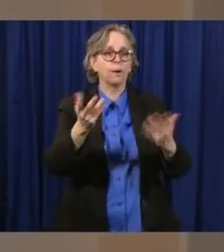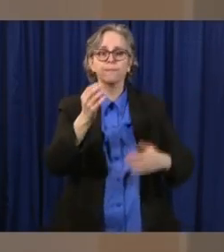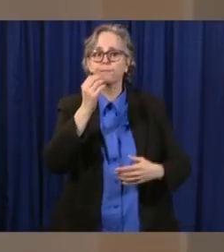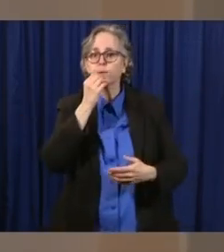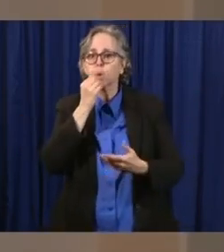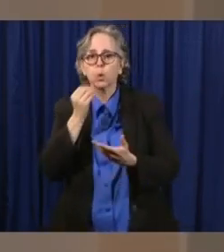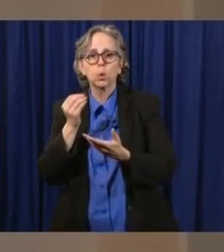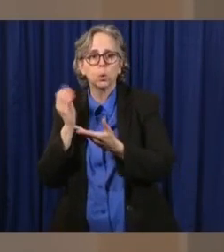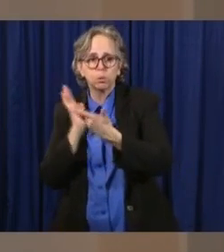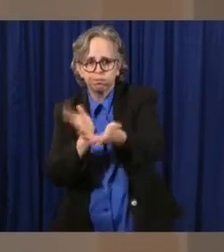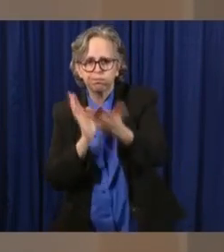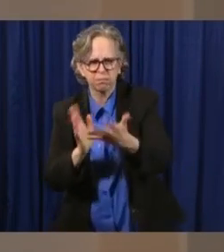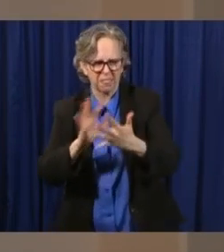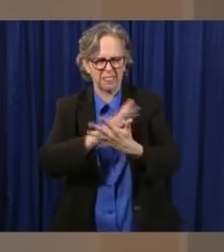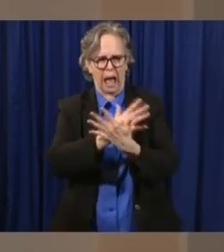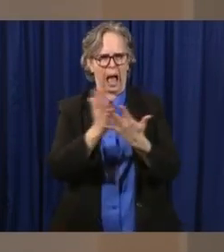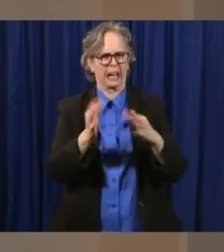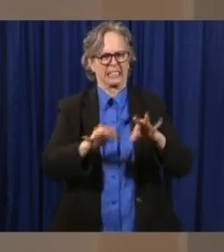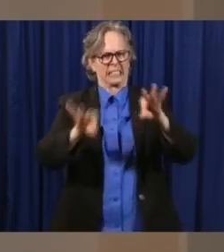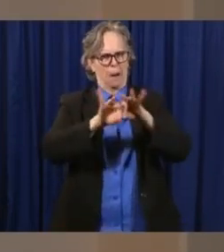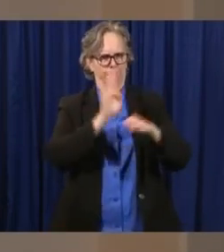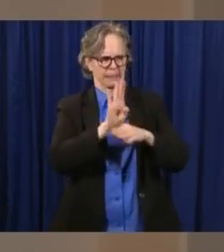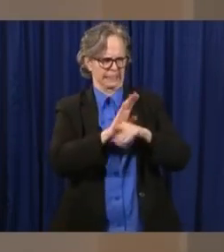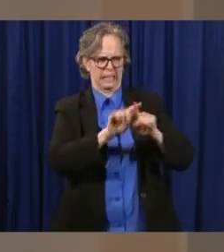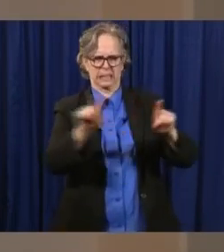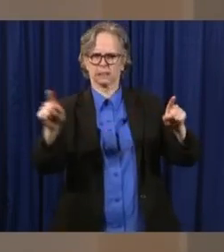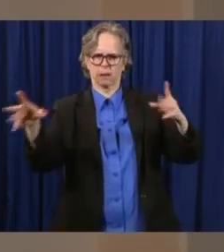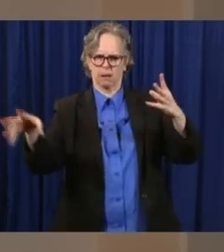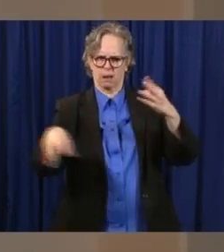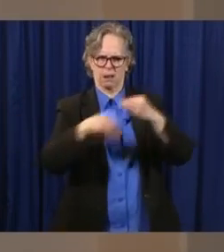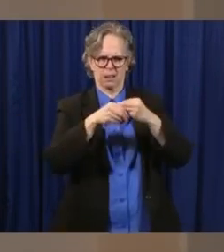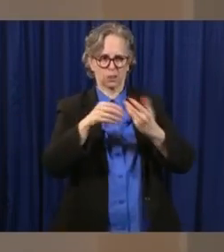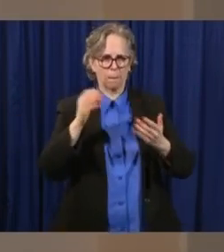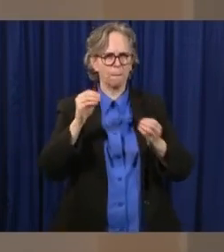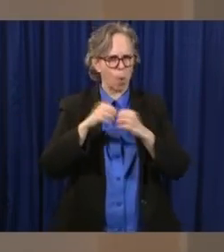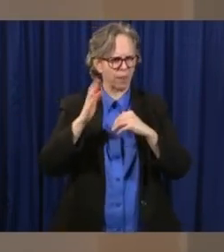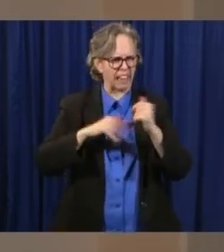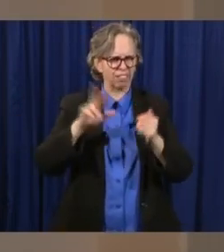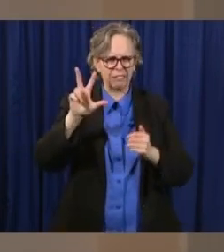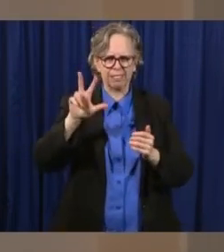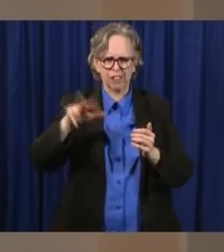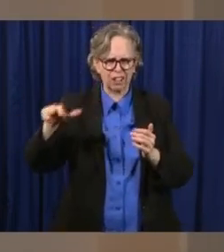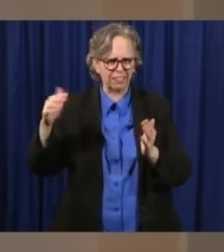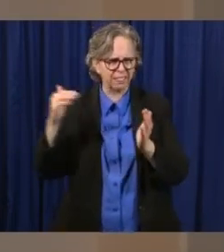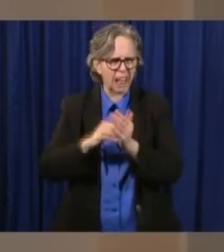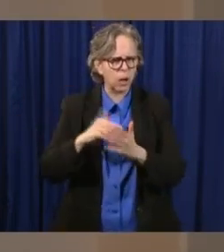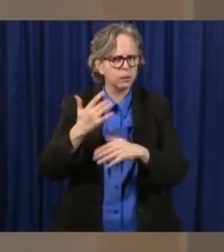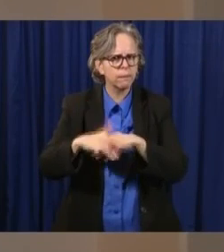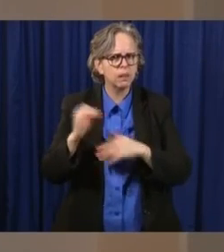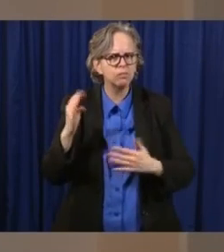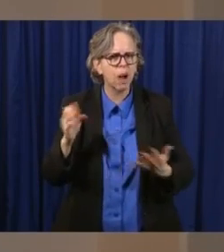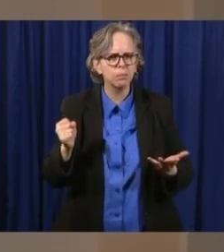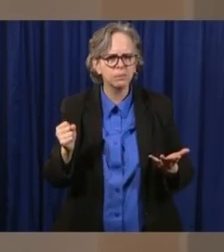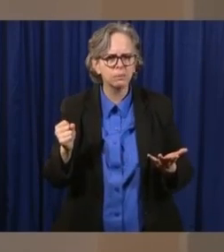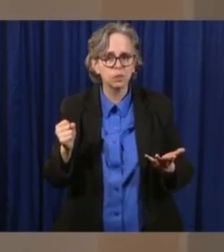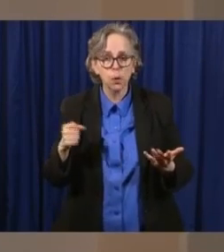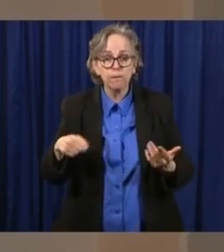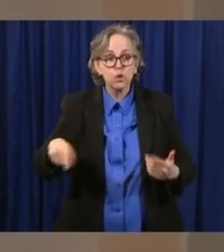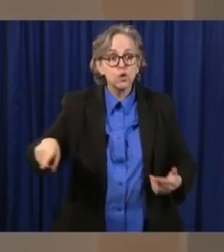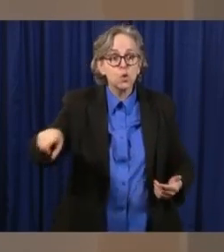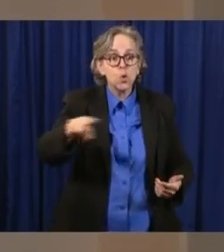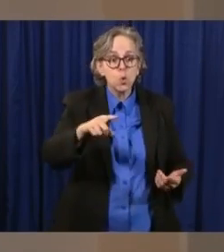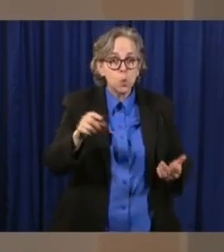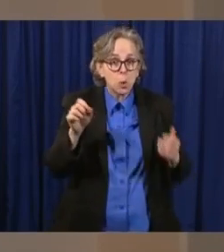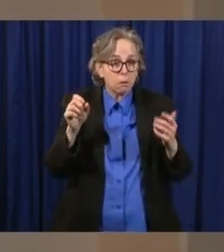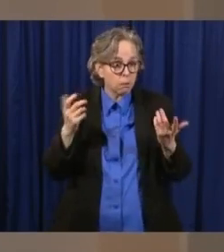All of this is incredibly important, and there are over 33,000 jobs available right now. So if you are in a position that you can fill one of